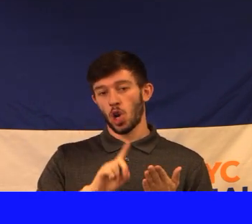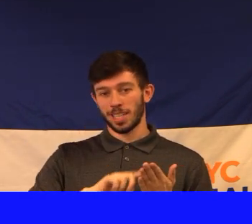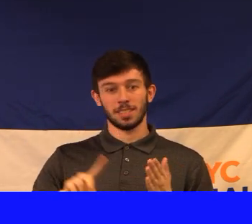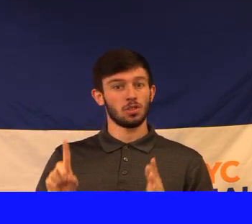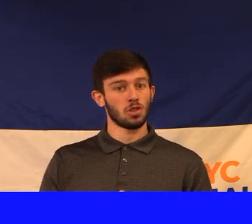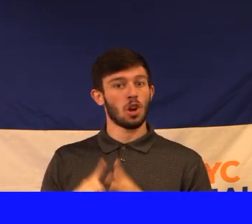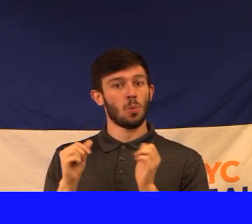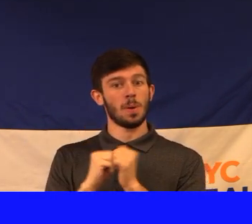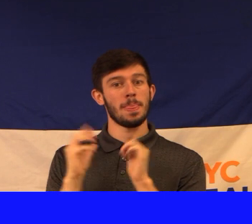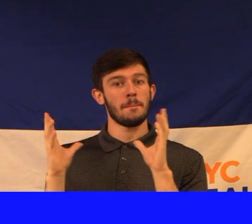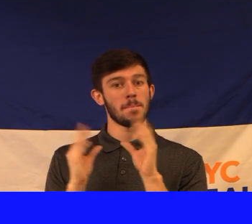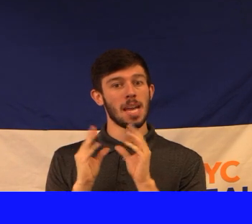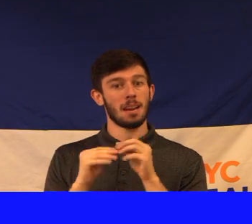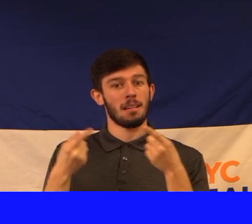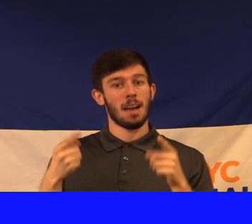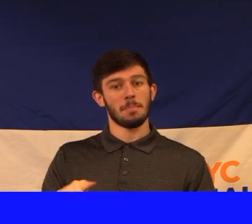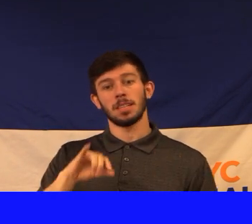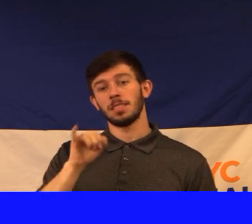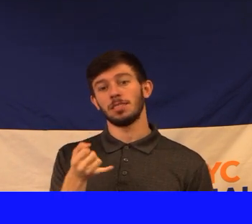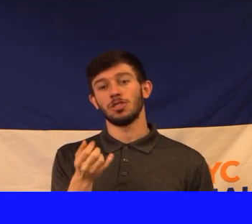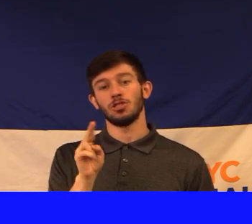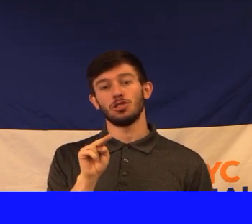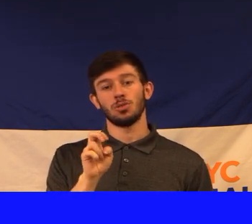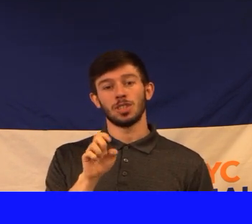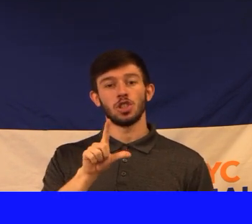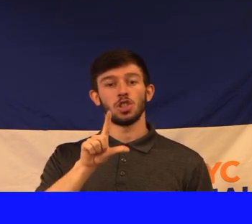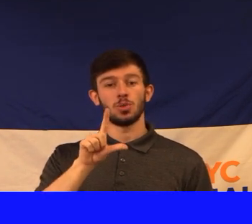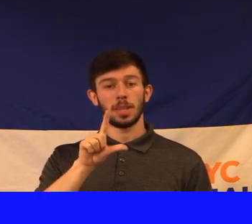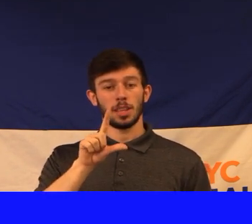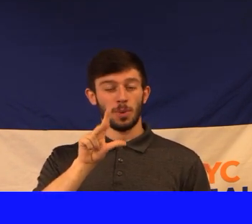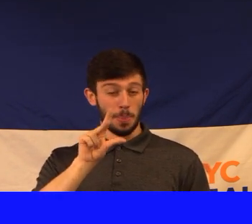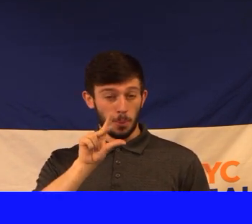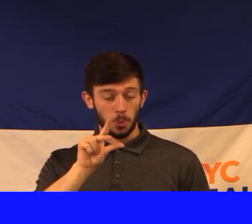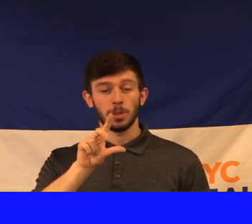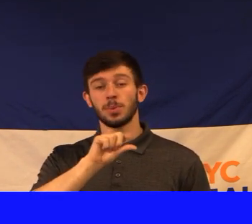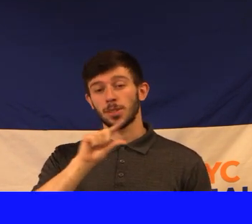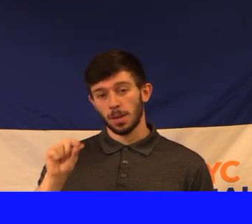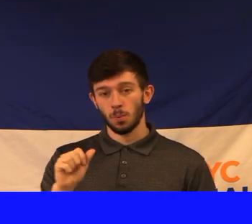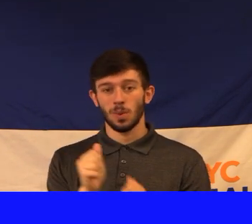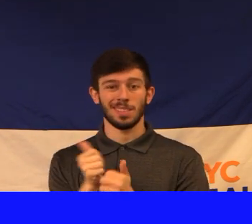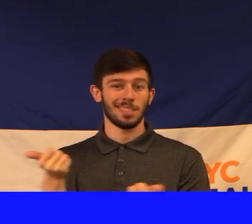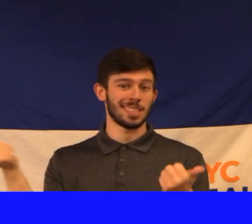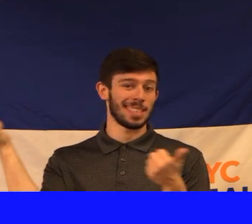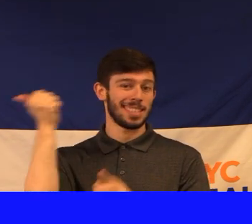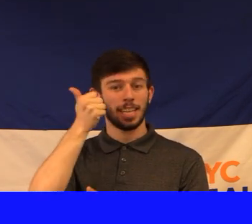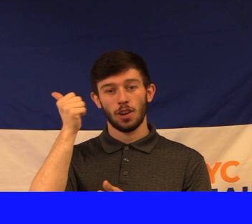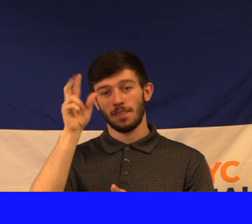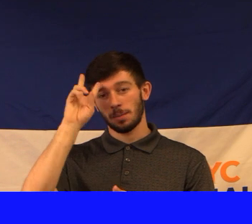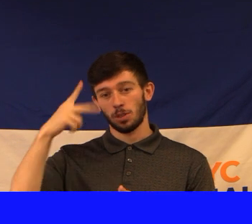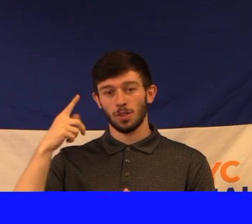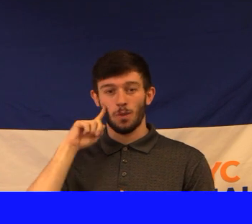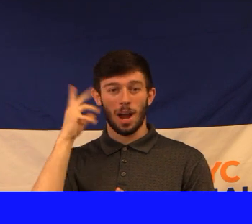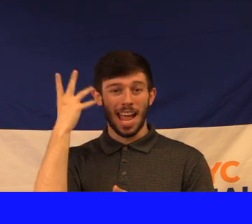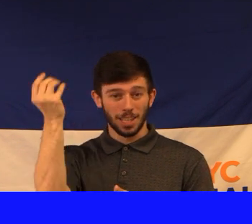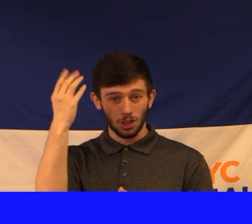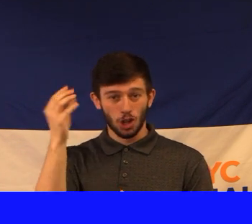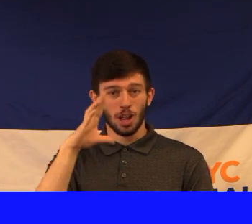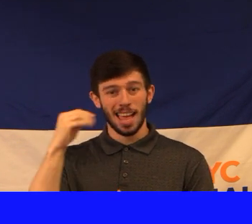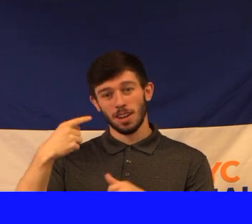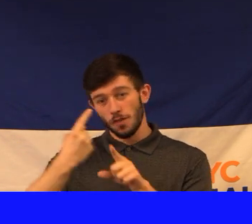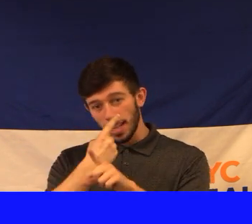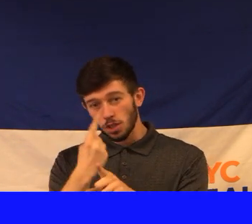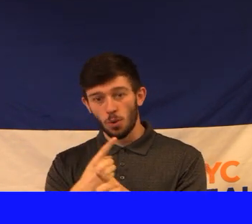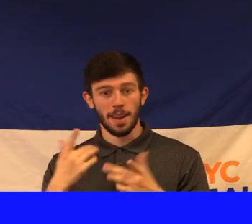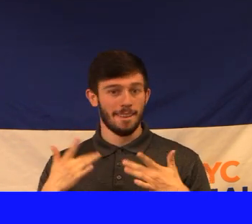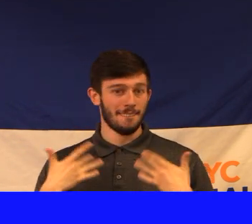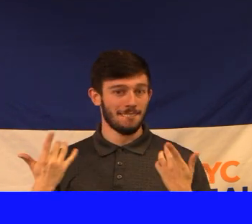with a meeting that was held on June 23rd, 2020 with the Senior Vice President of External and Regulatory Affairs,